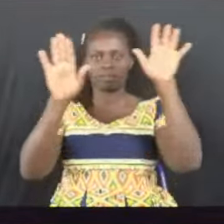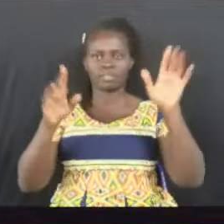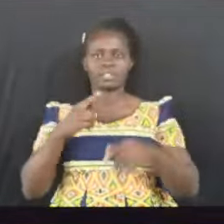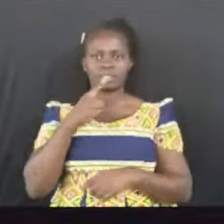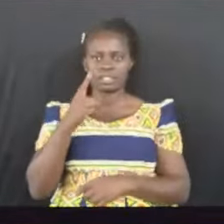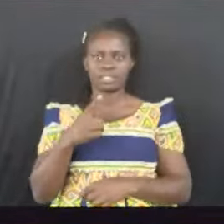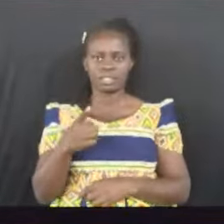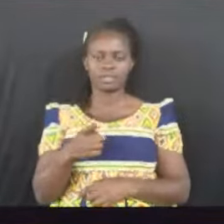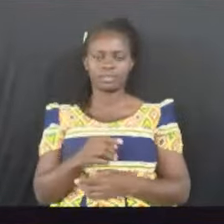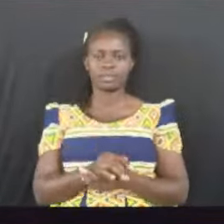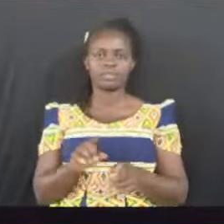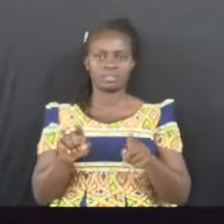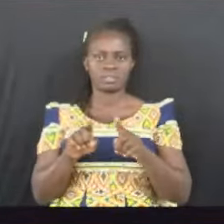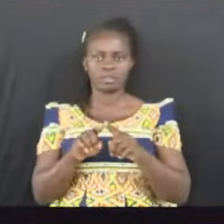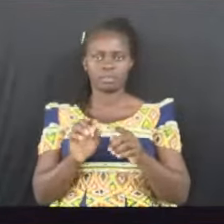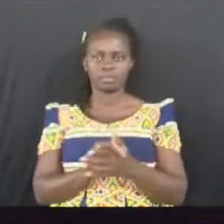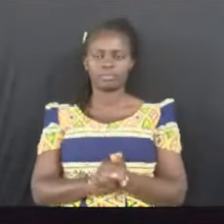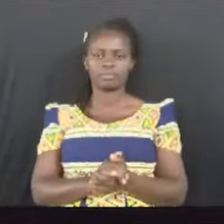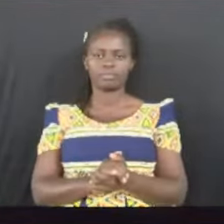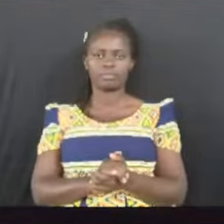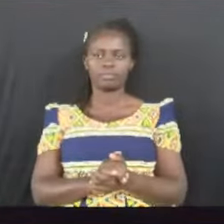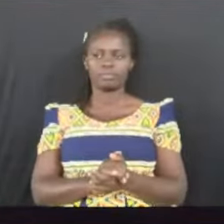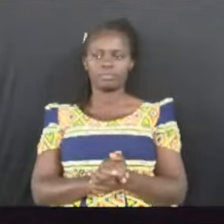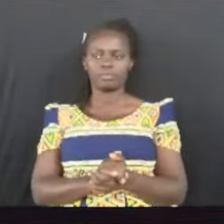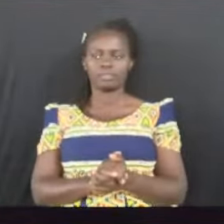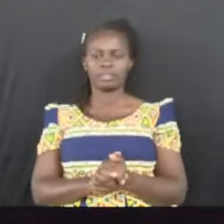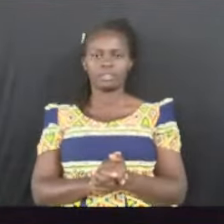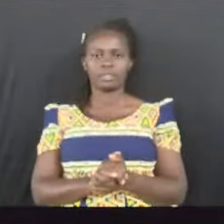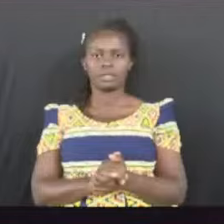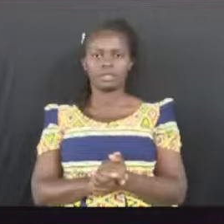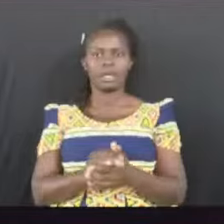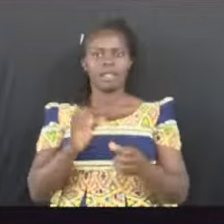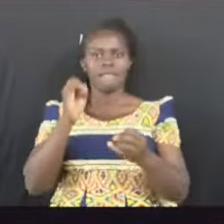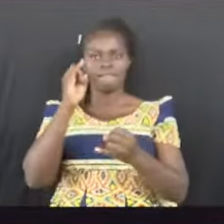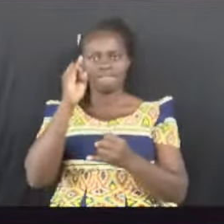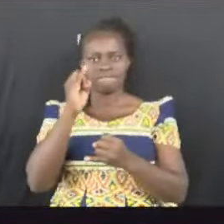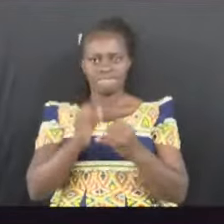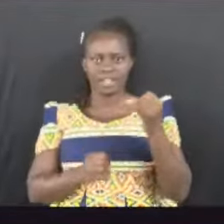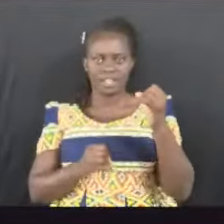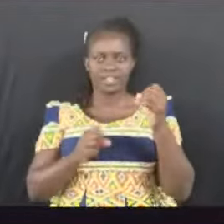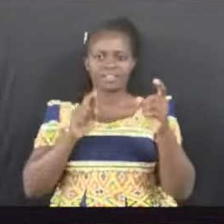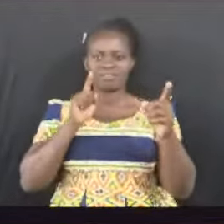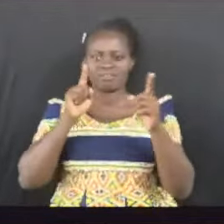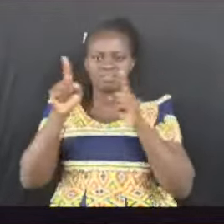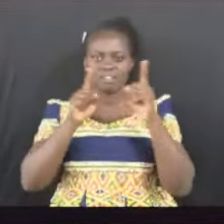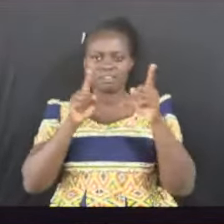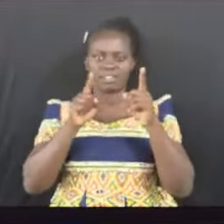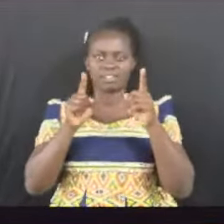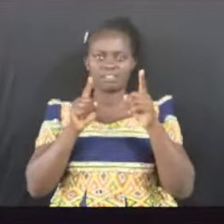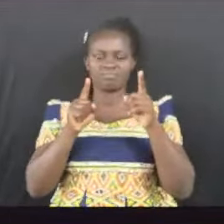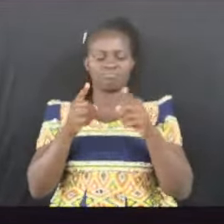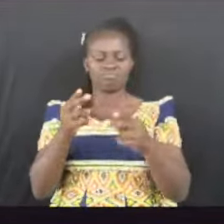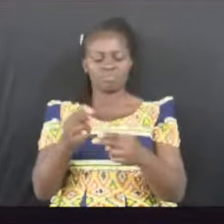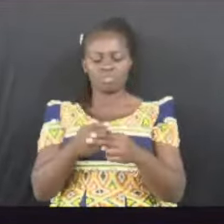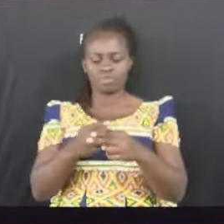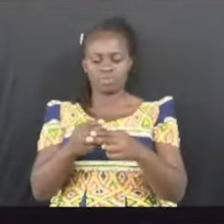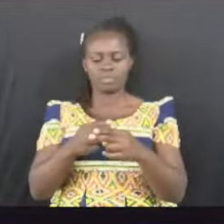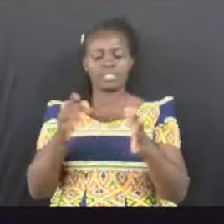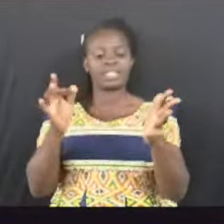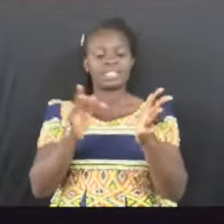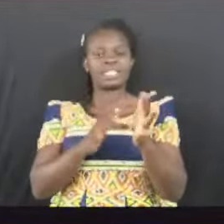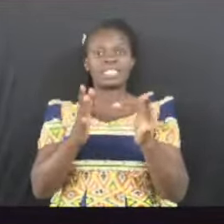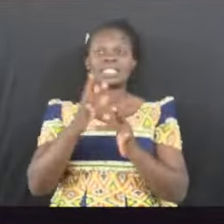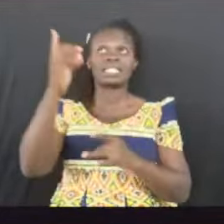what Jesus, there is a final exodus that is coming. Jesus is coming to deliver